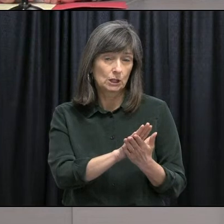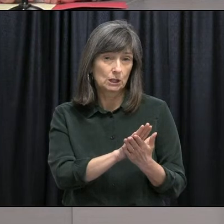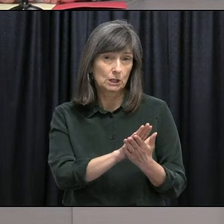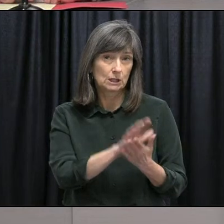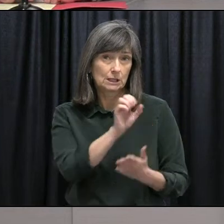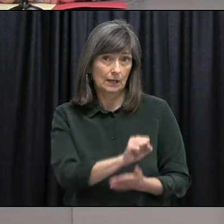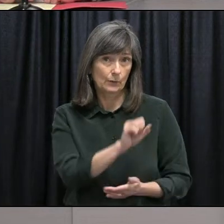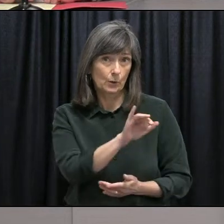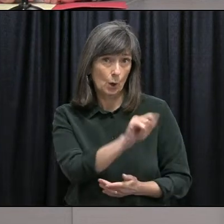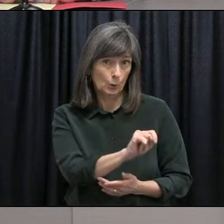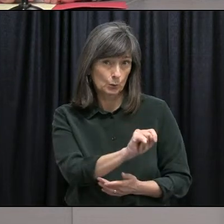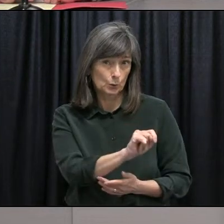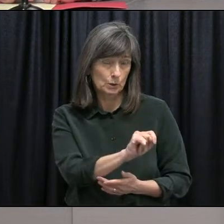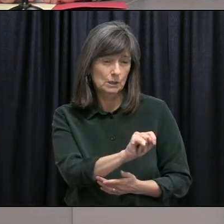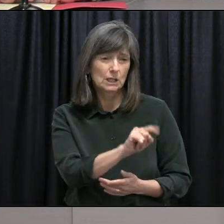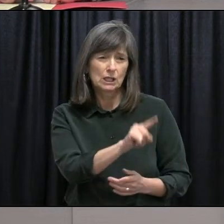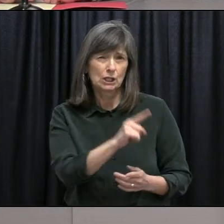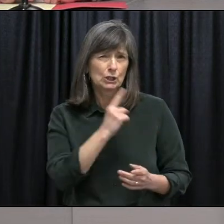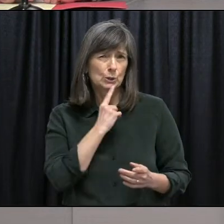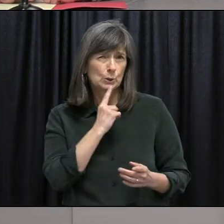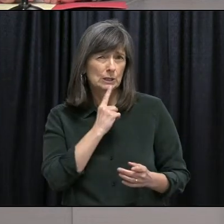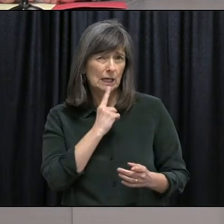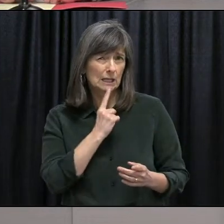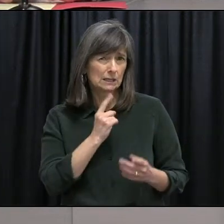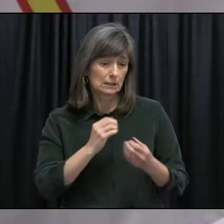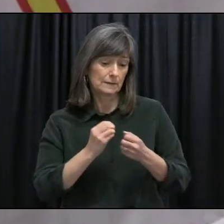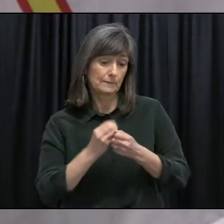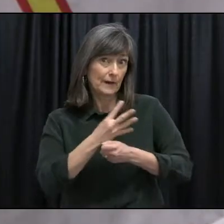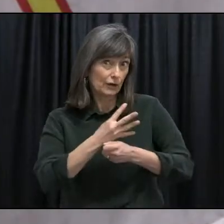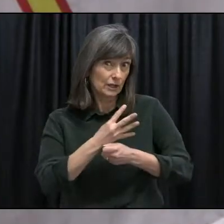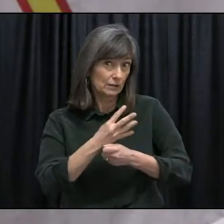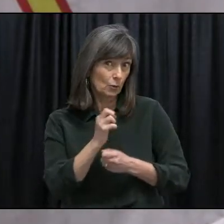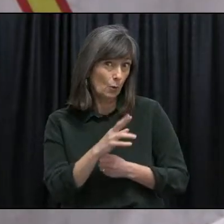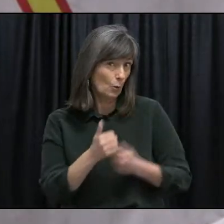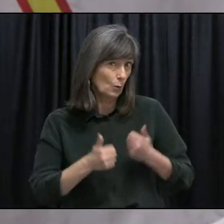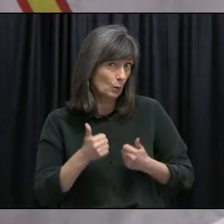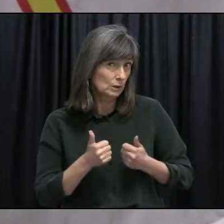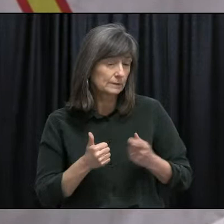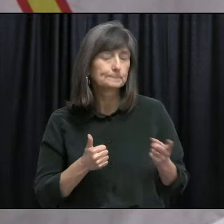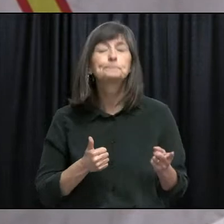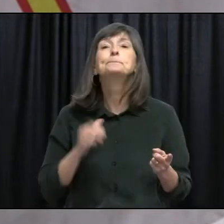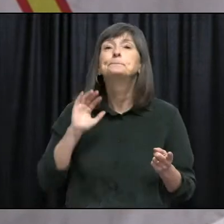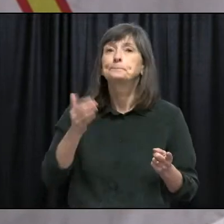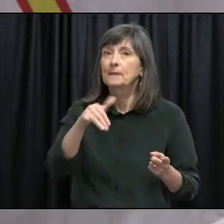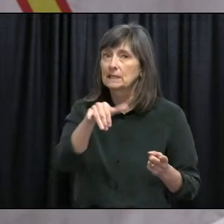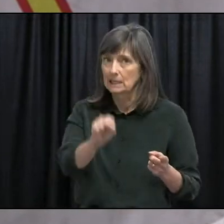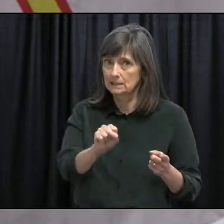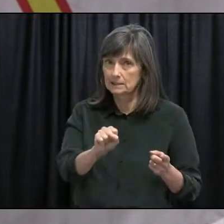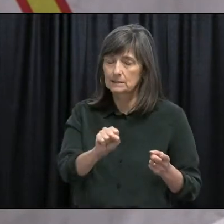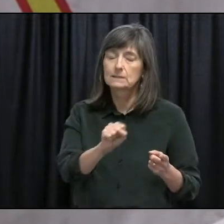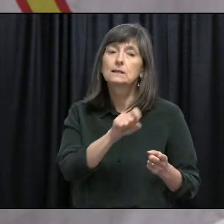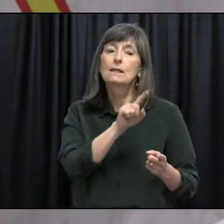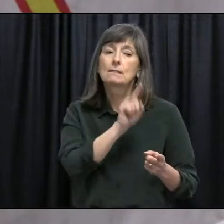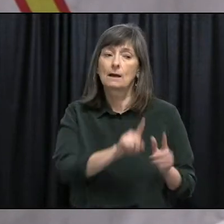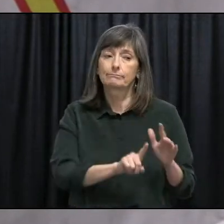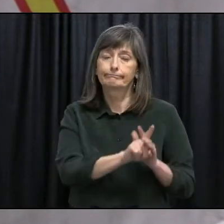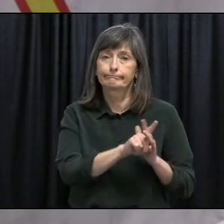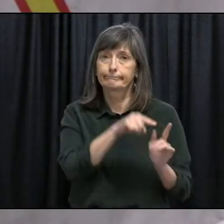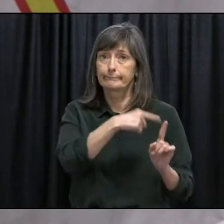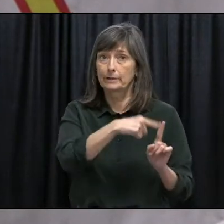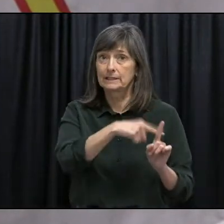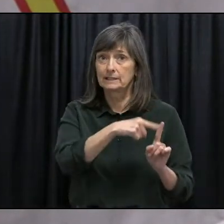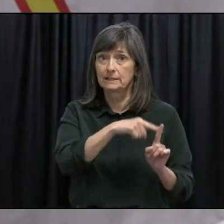us an indication about variants in the province right now. Yeah, so it does appear that the